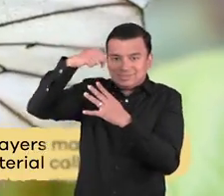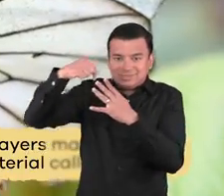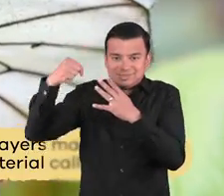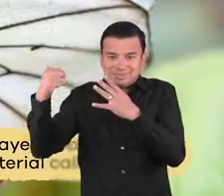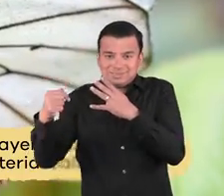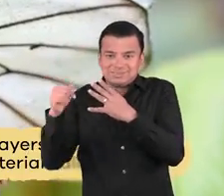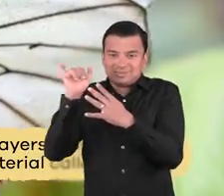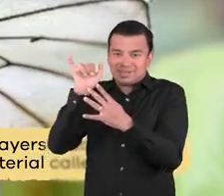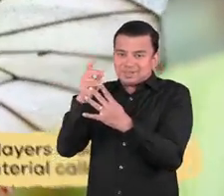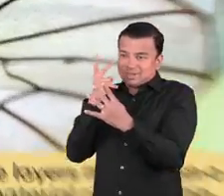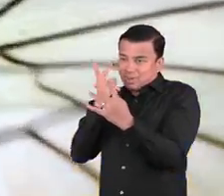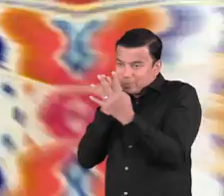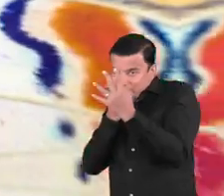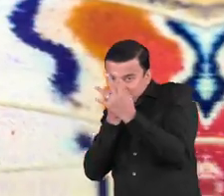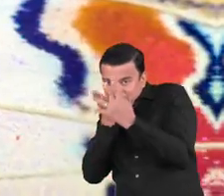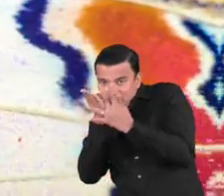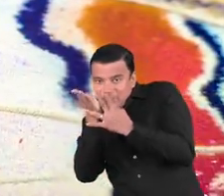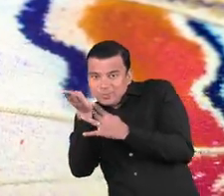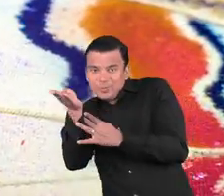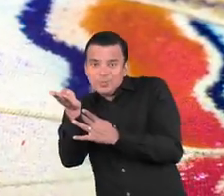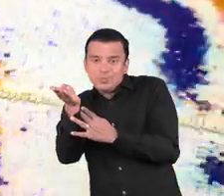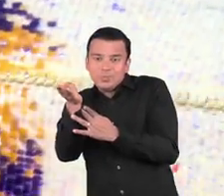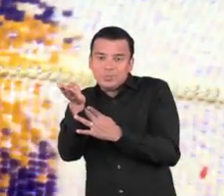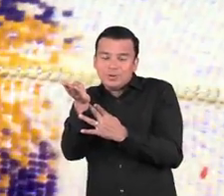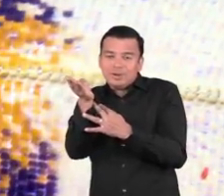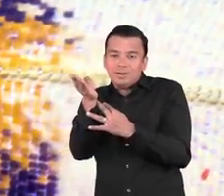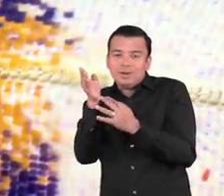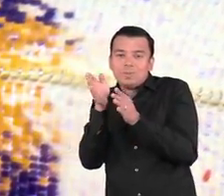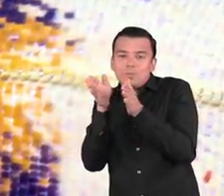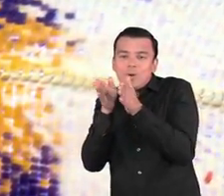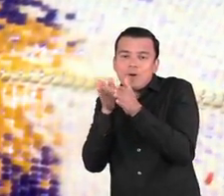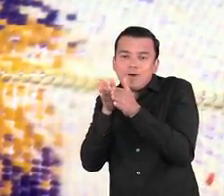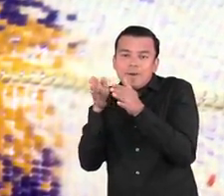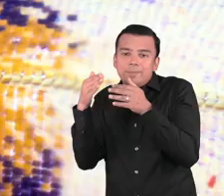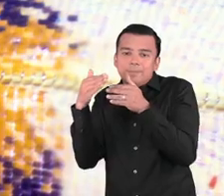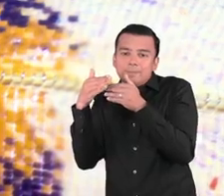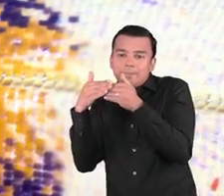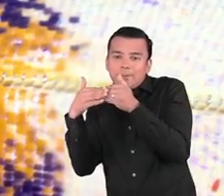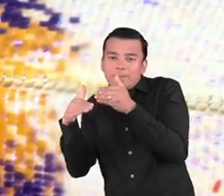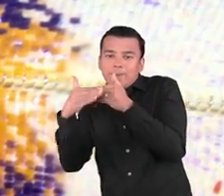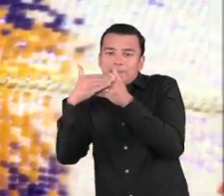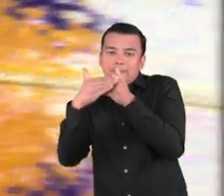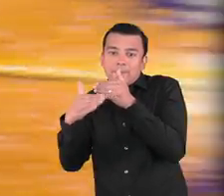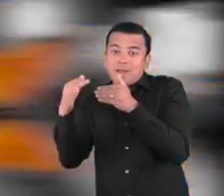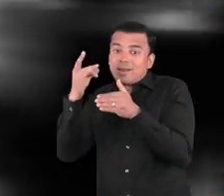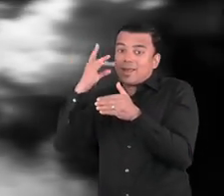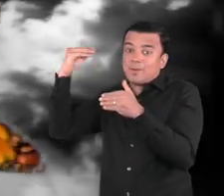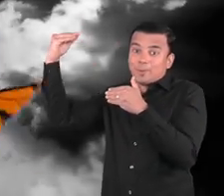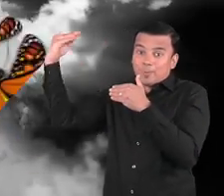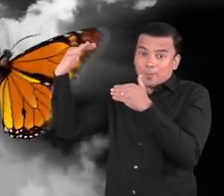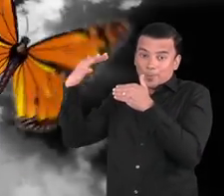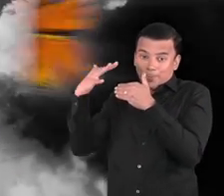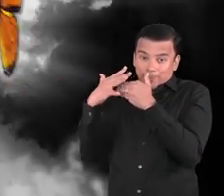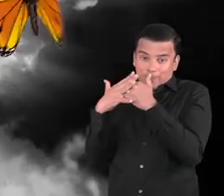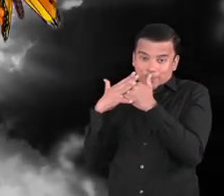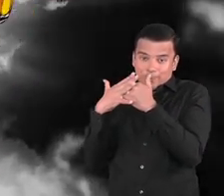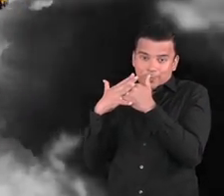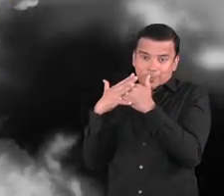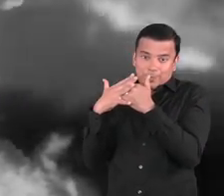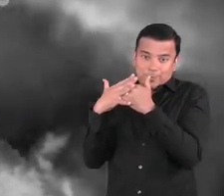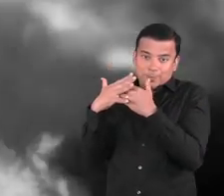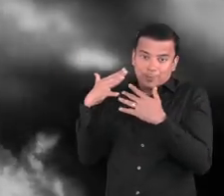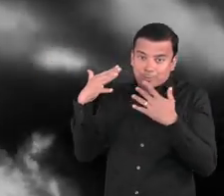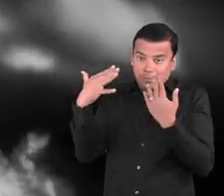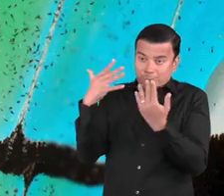material called chitin and have thousands of tiny scales that reflect the light. When the light shines